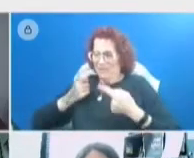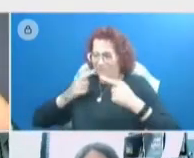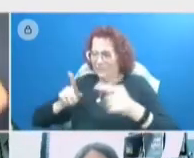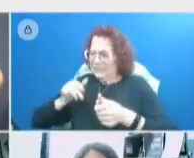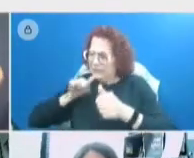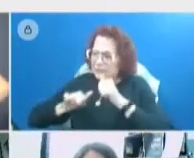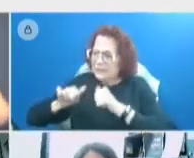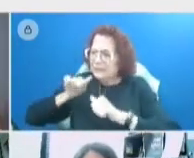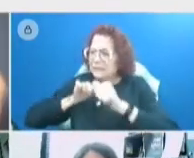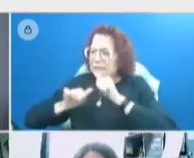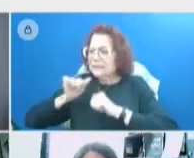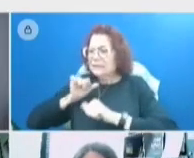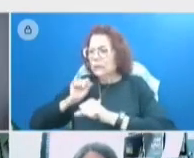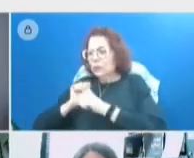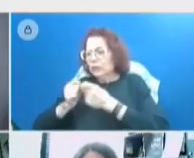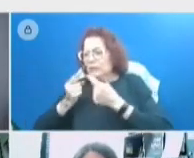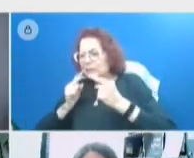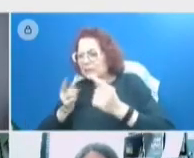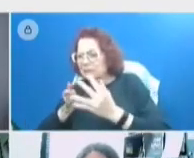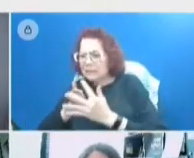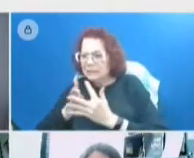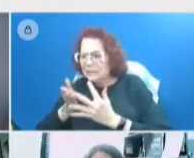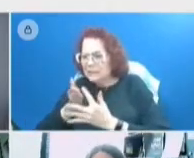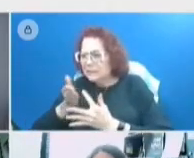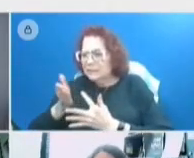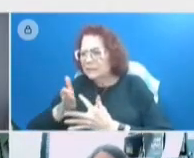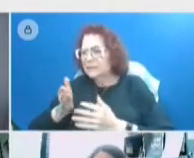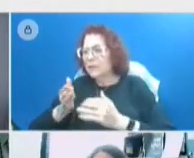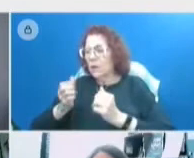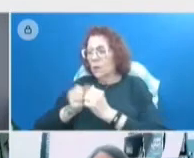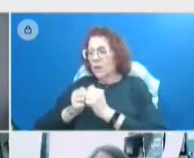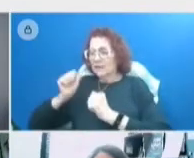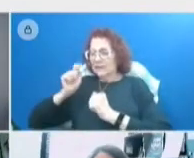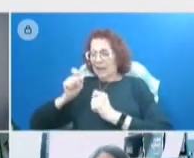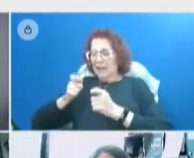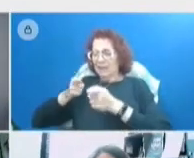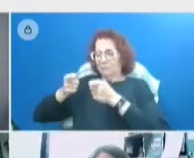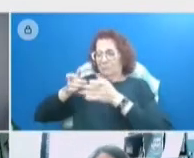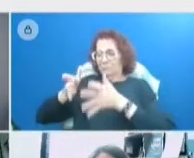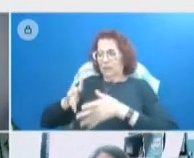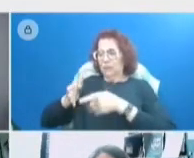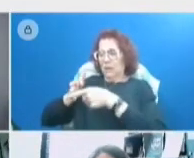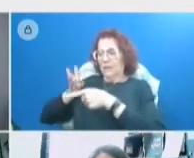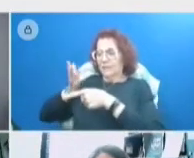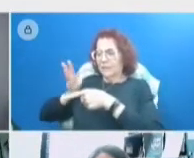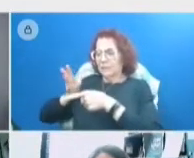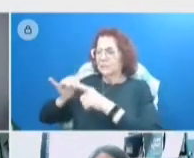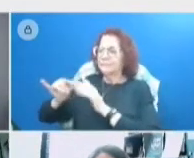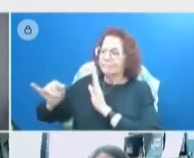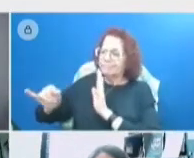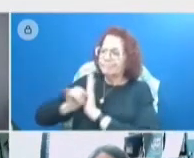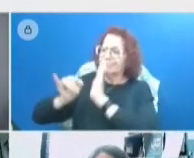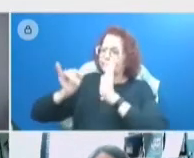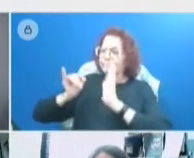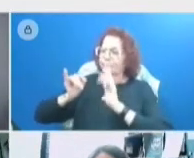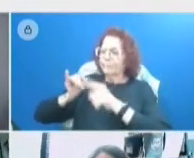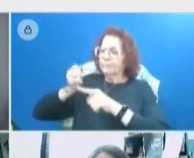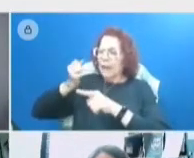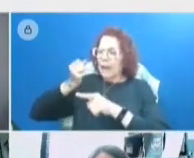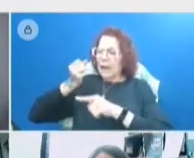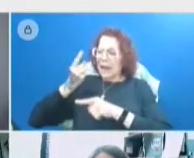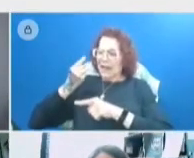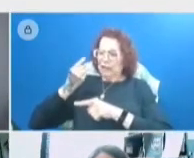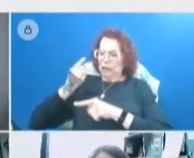State Comptroller. They had identified last year, just before the pandemic began, an audit of